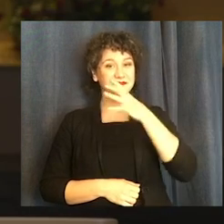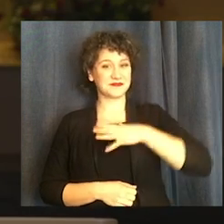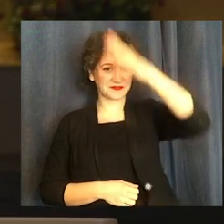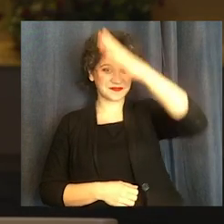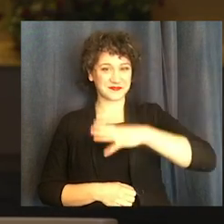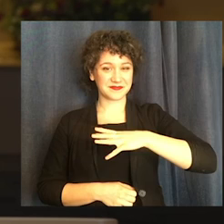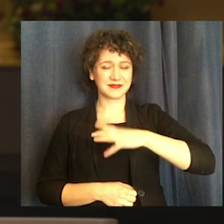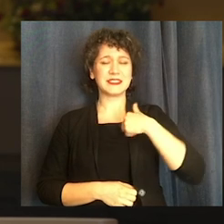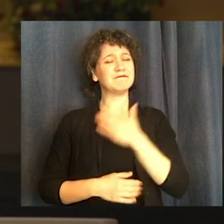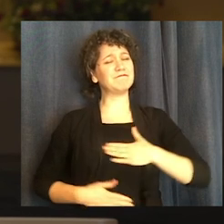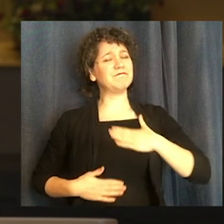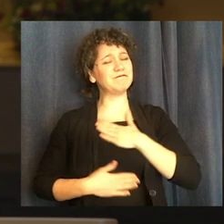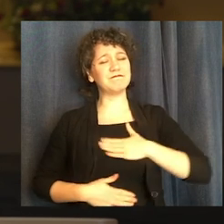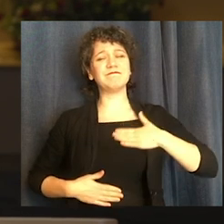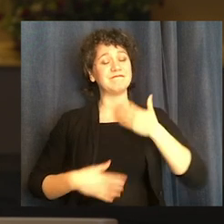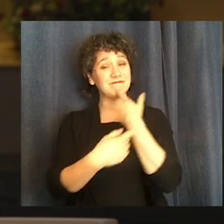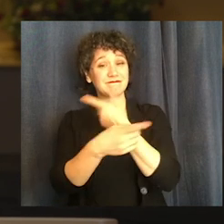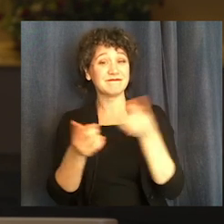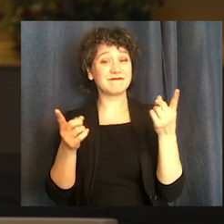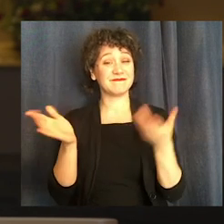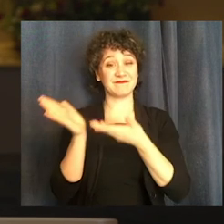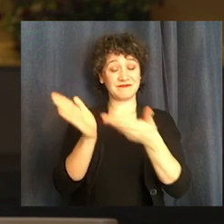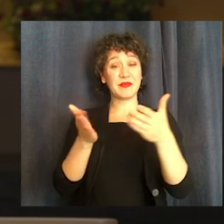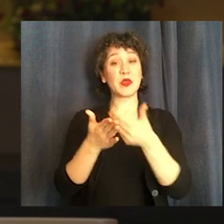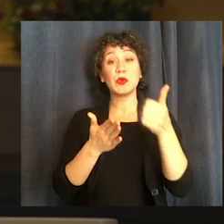Ladies and gentlemen, it gives me great pleasure to present to